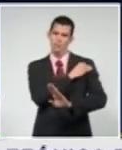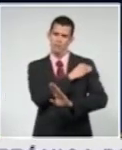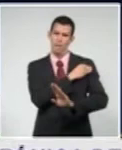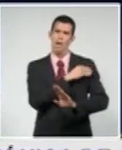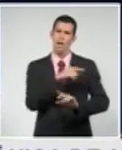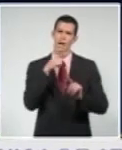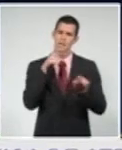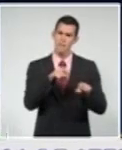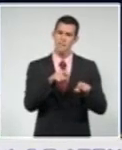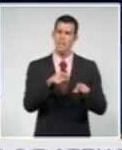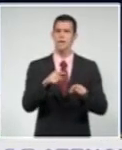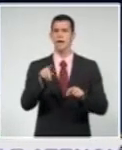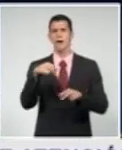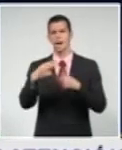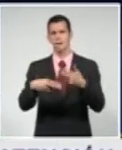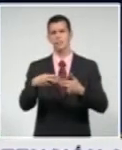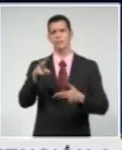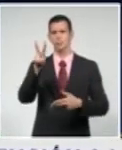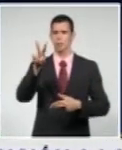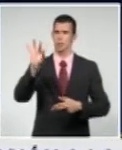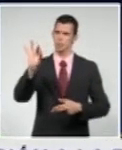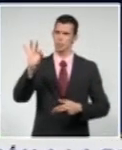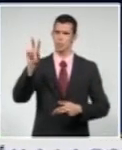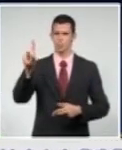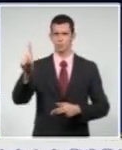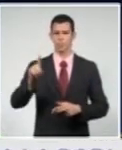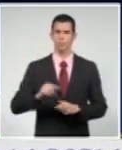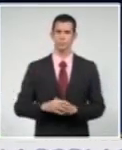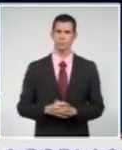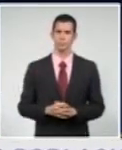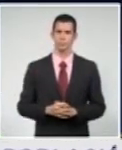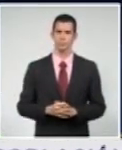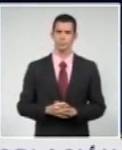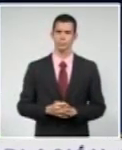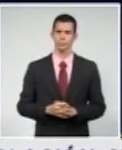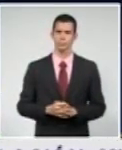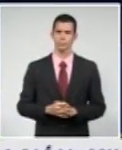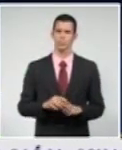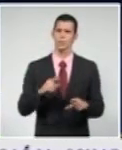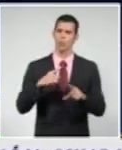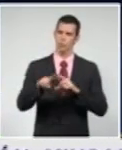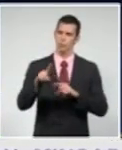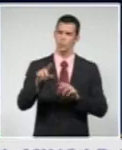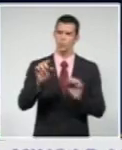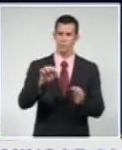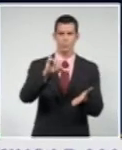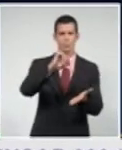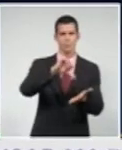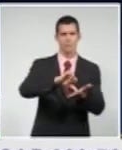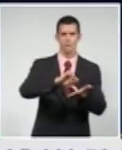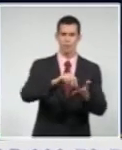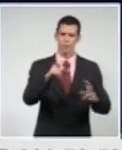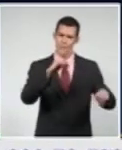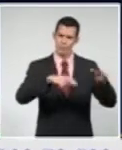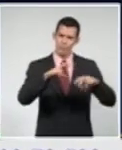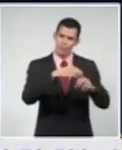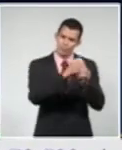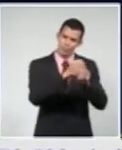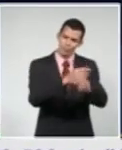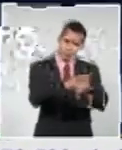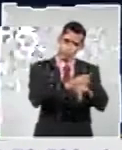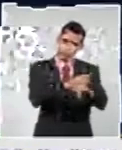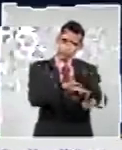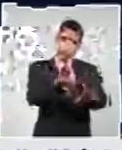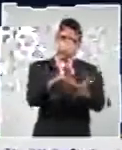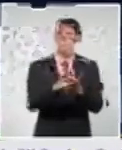201 in the Civil Defense Labs, 201 in the Molecular Immunology Center, 201